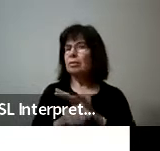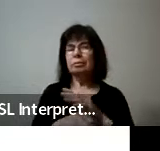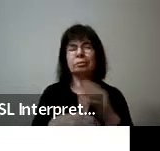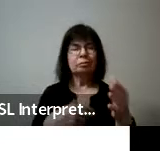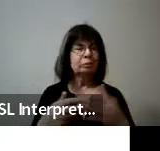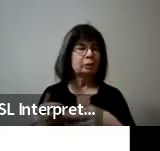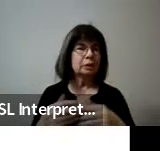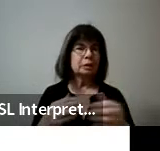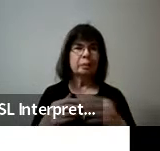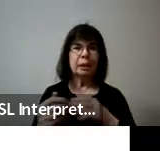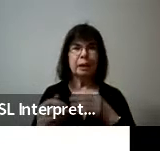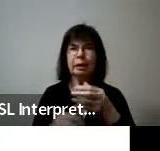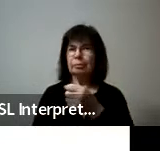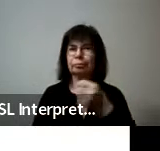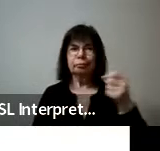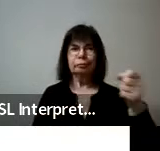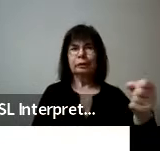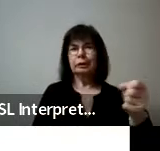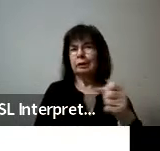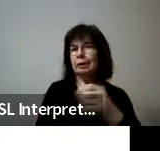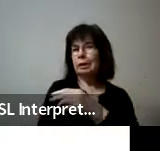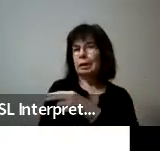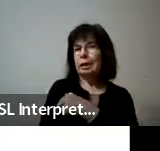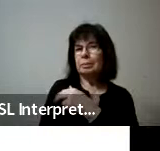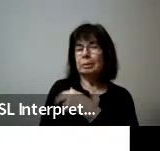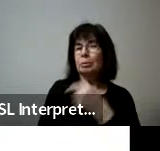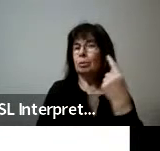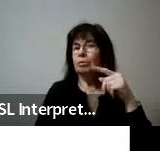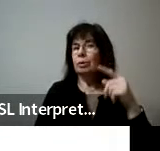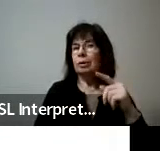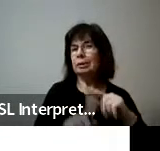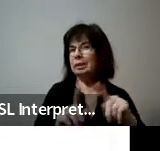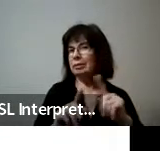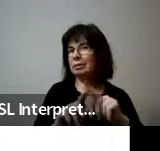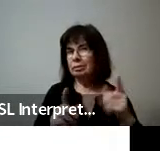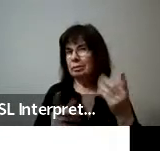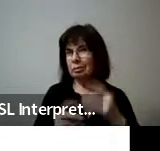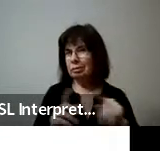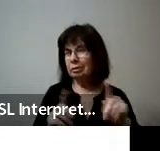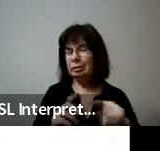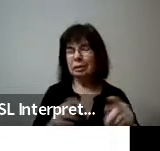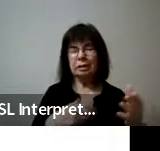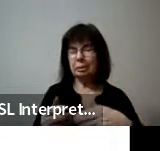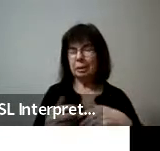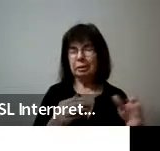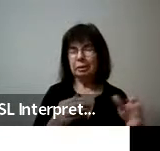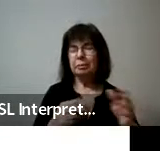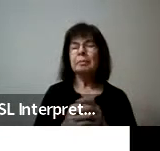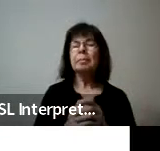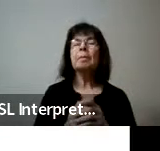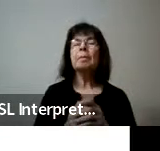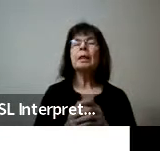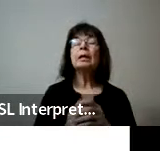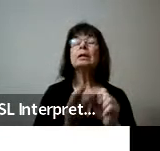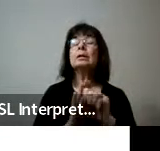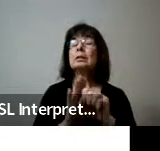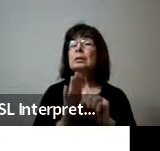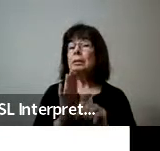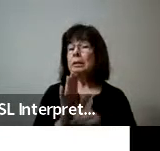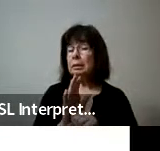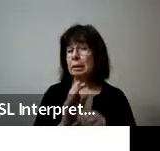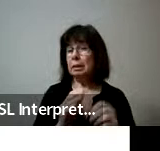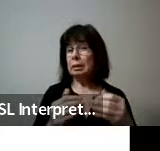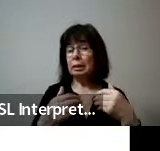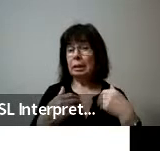they're hospitalized for COVID-related illness. California, the state has an